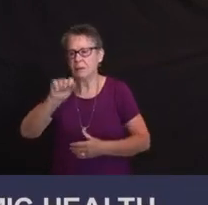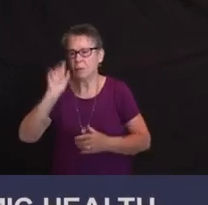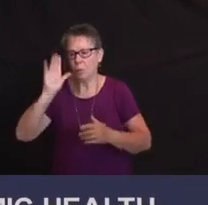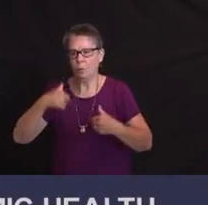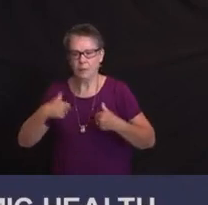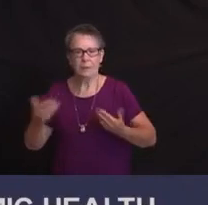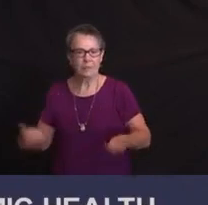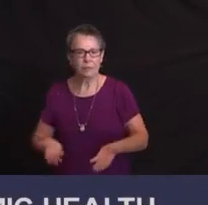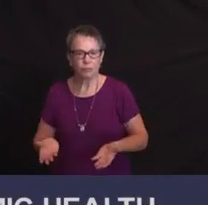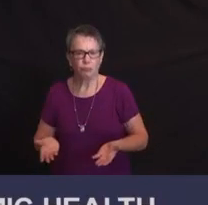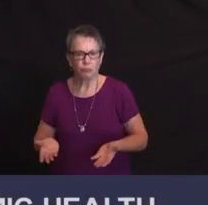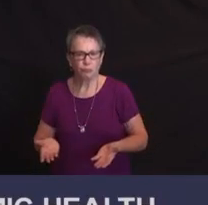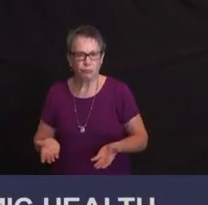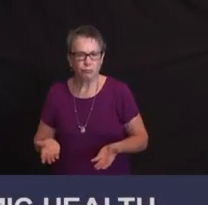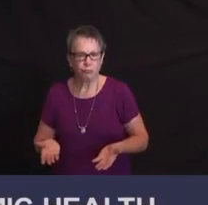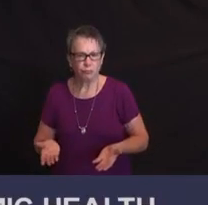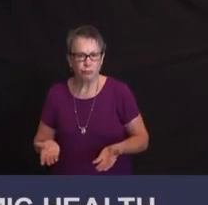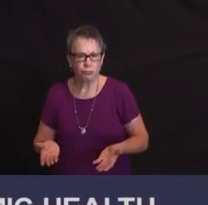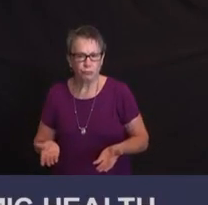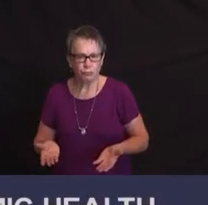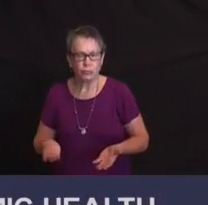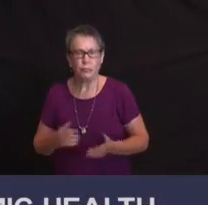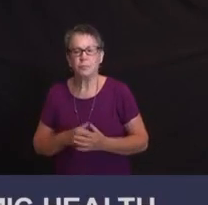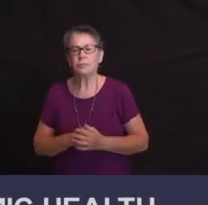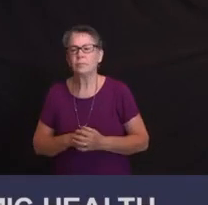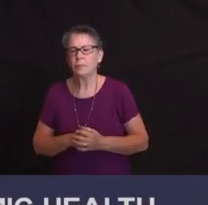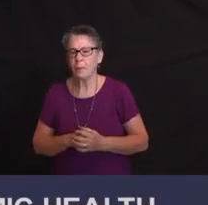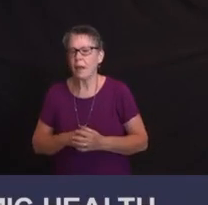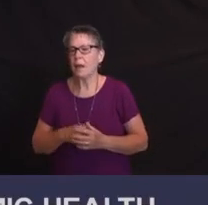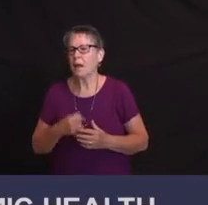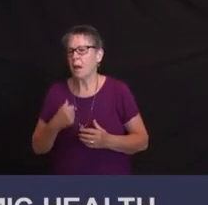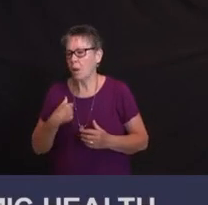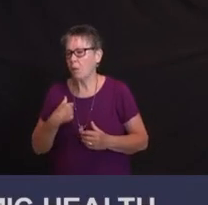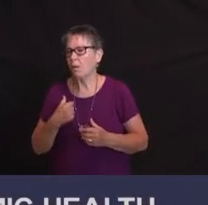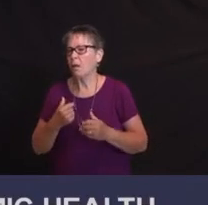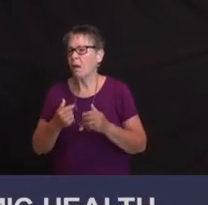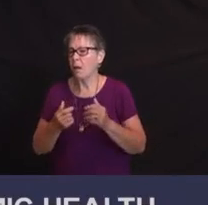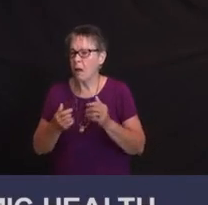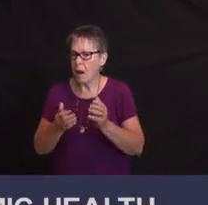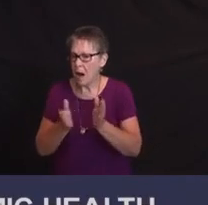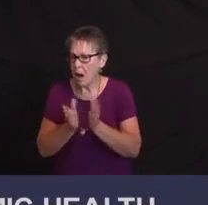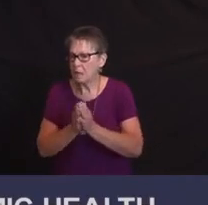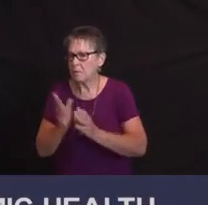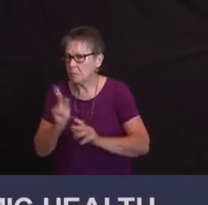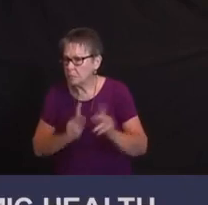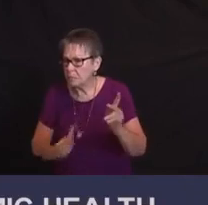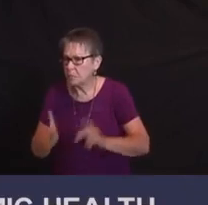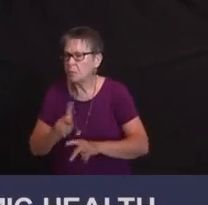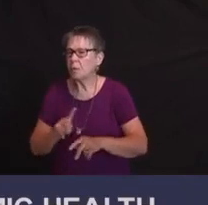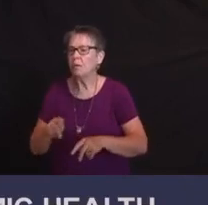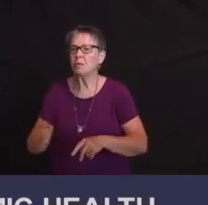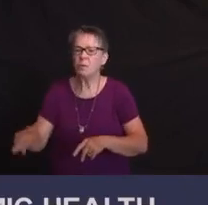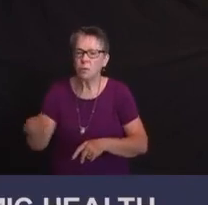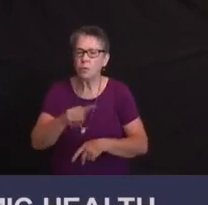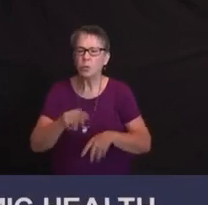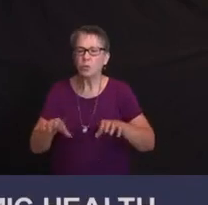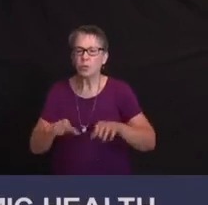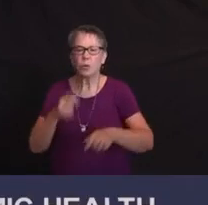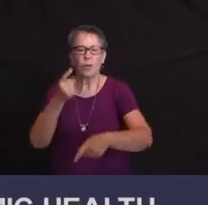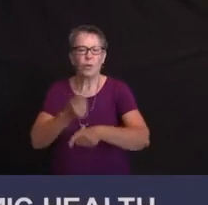the overwhelming amount of you have done the right thing from moment one, even when it was really hard and